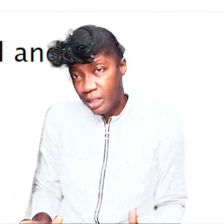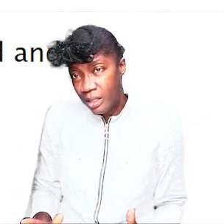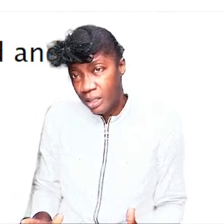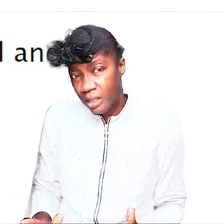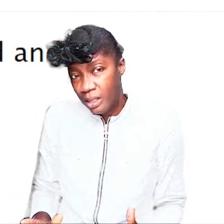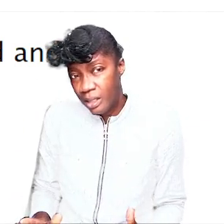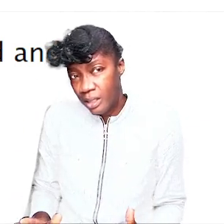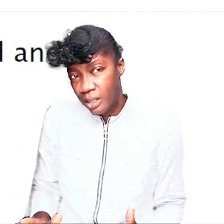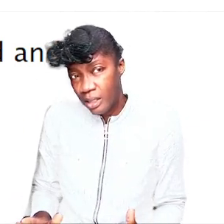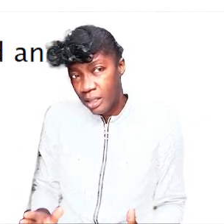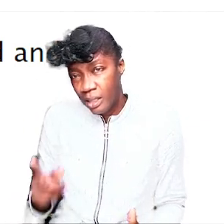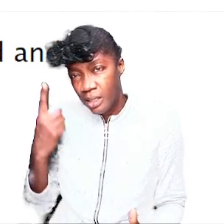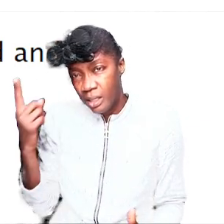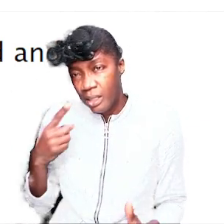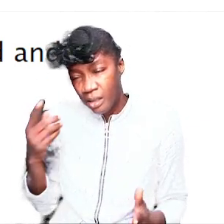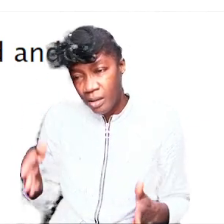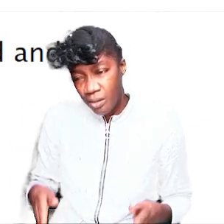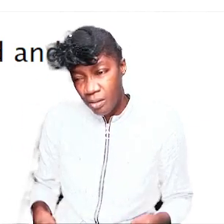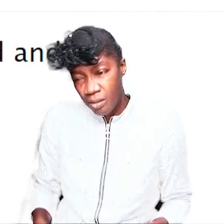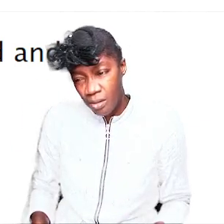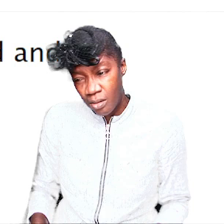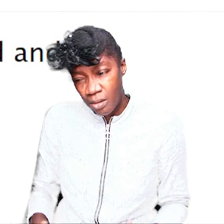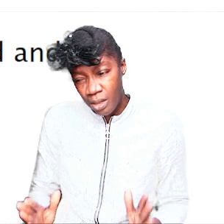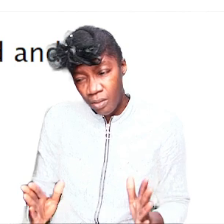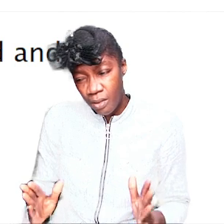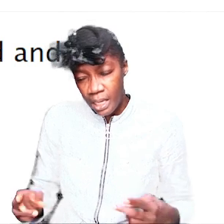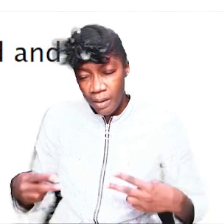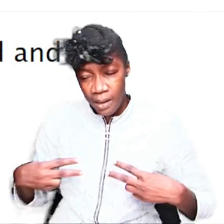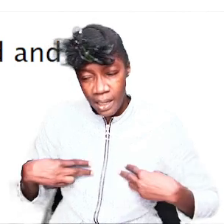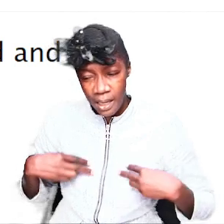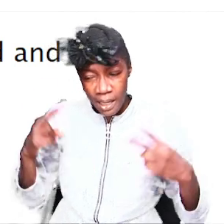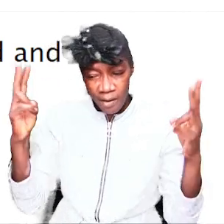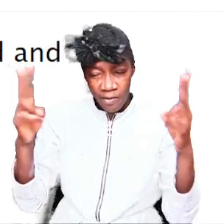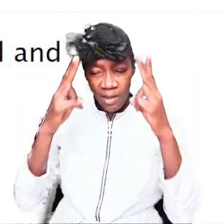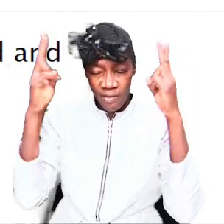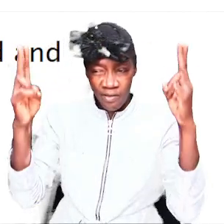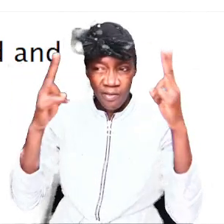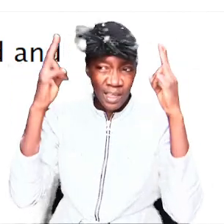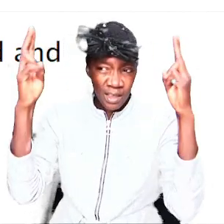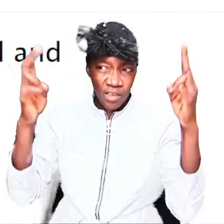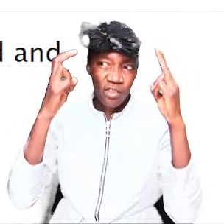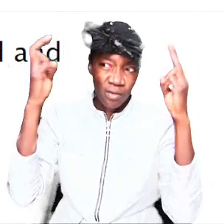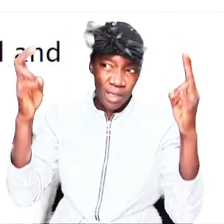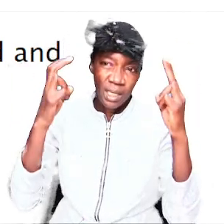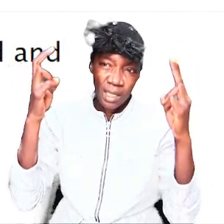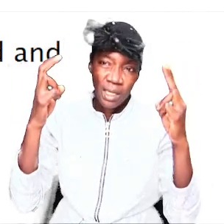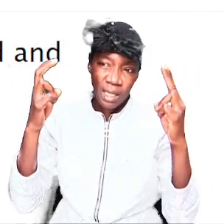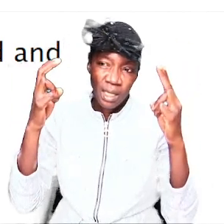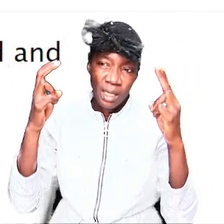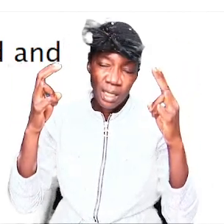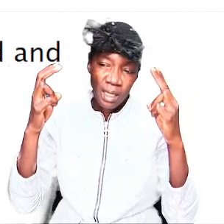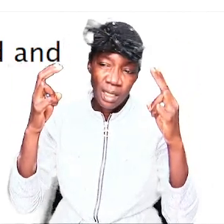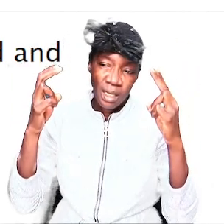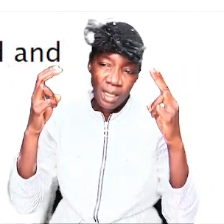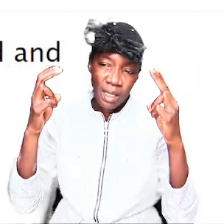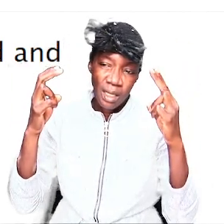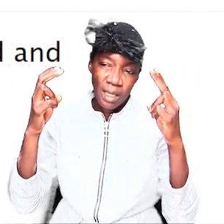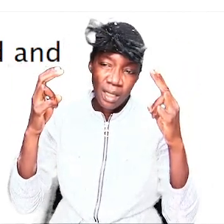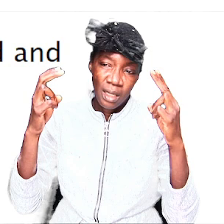the only way we can have the victory is by relying